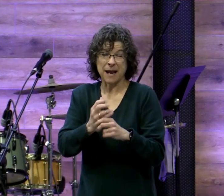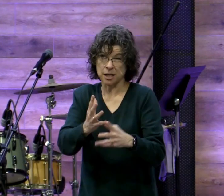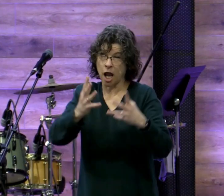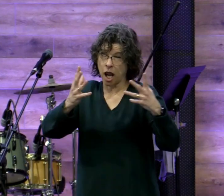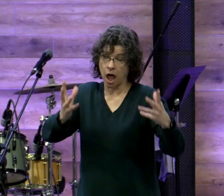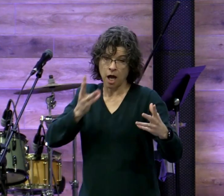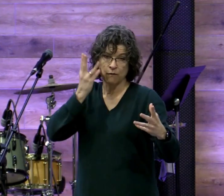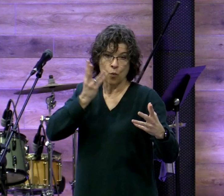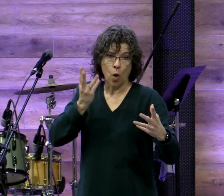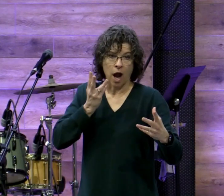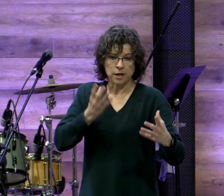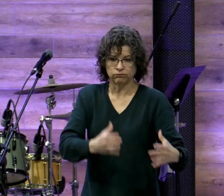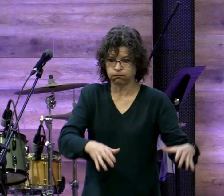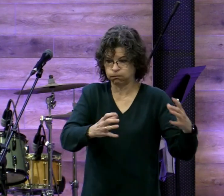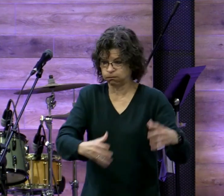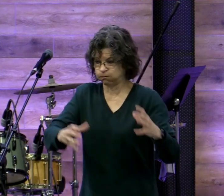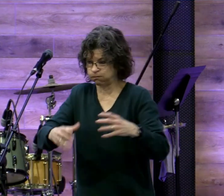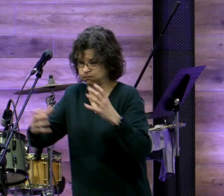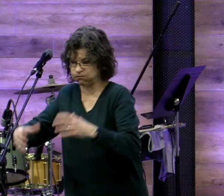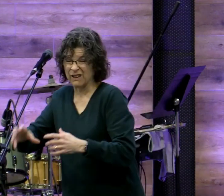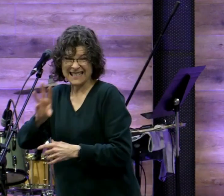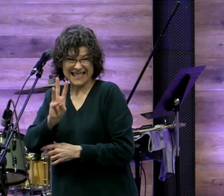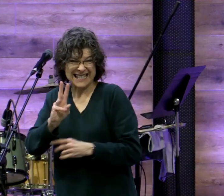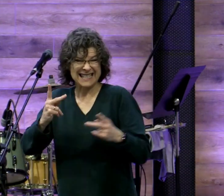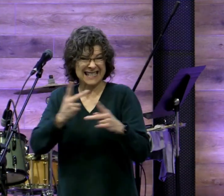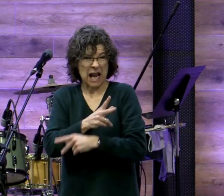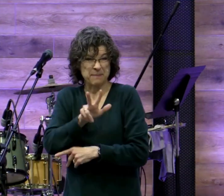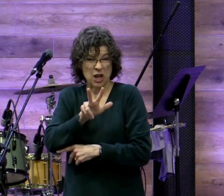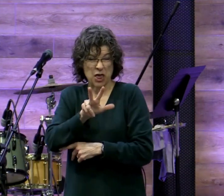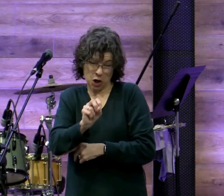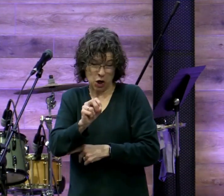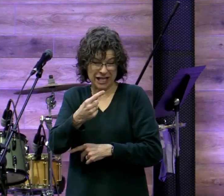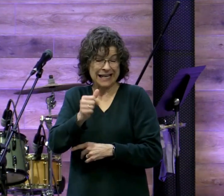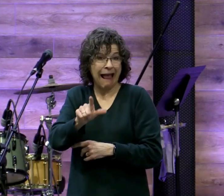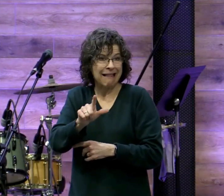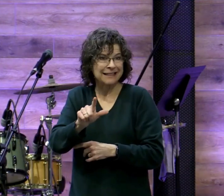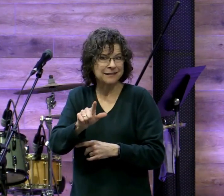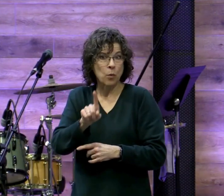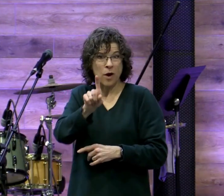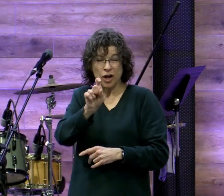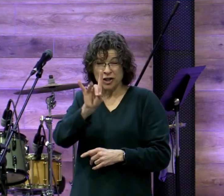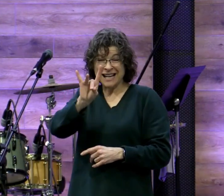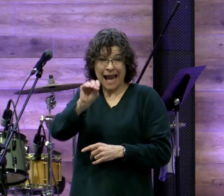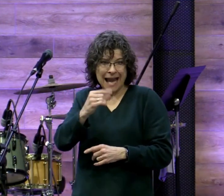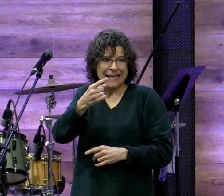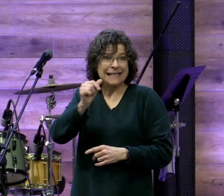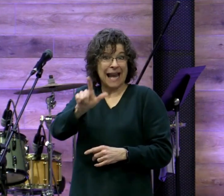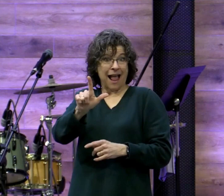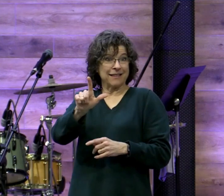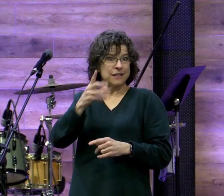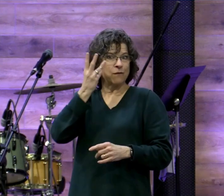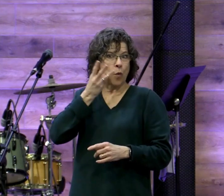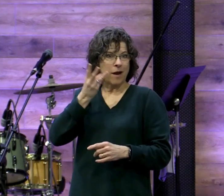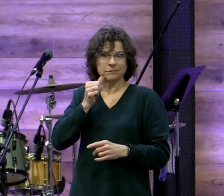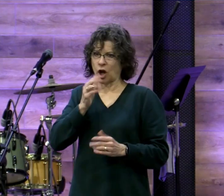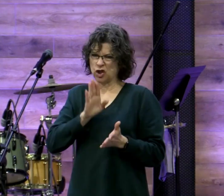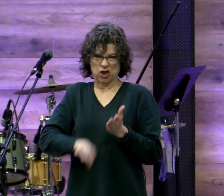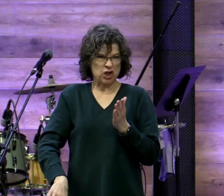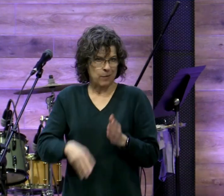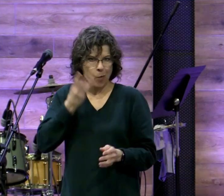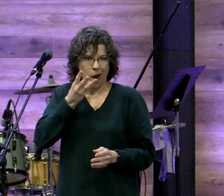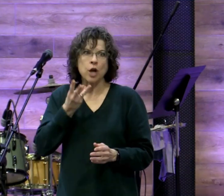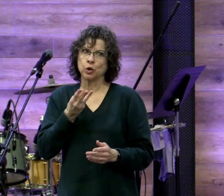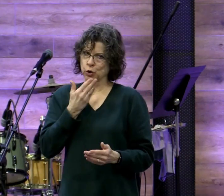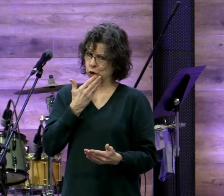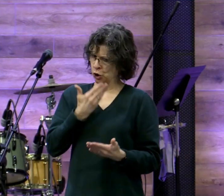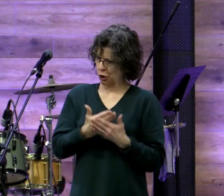between 120 and 180 gallons worth, well into the party. And not just the cheap stuff, the really